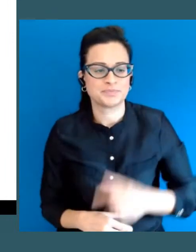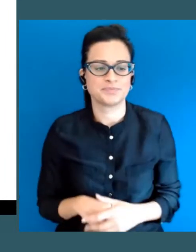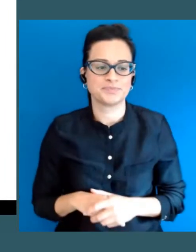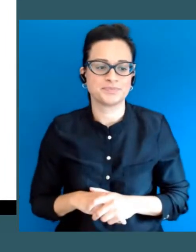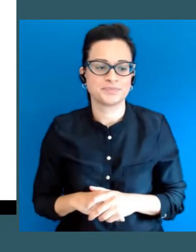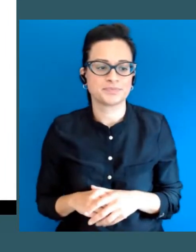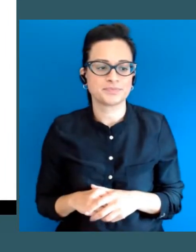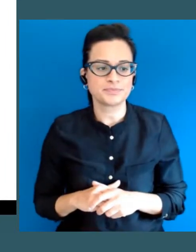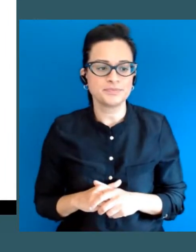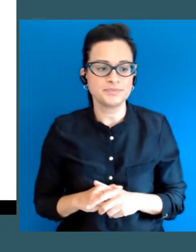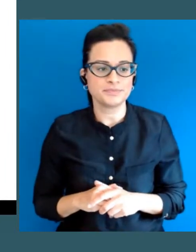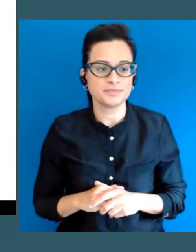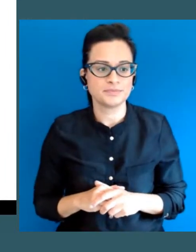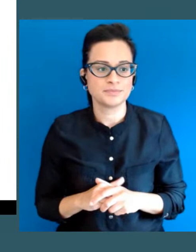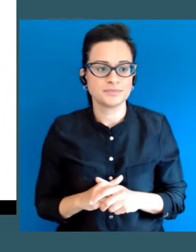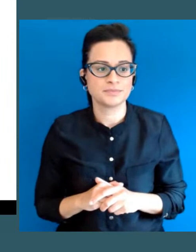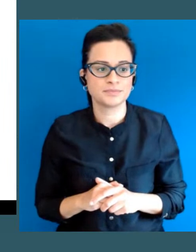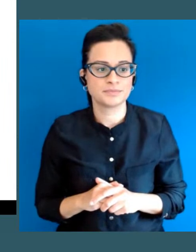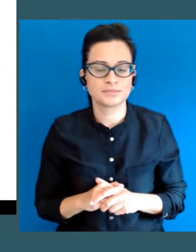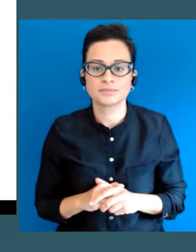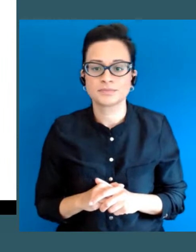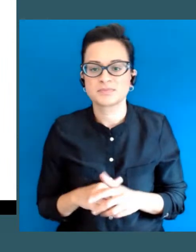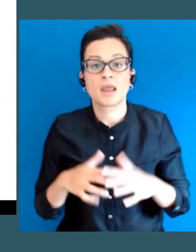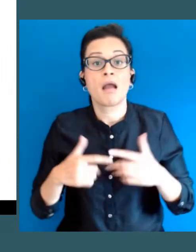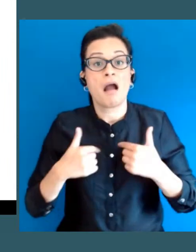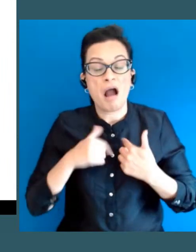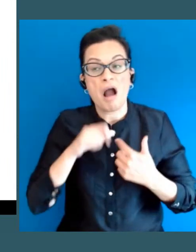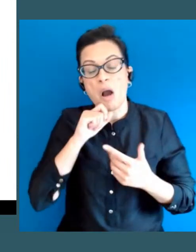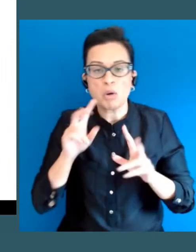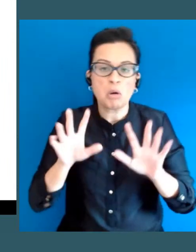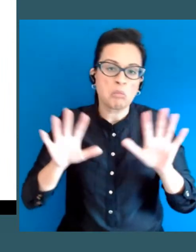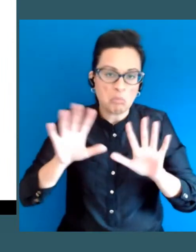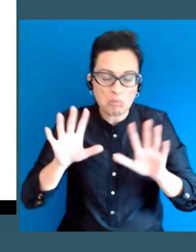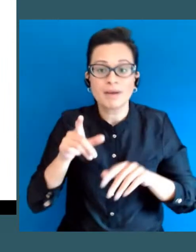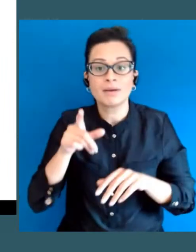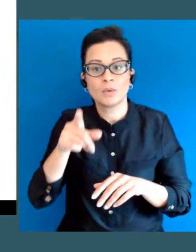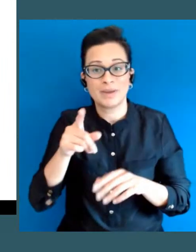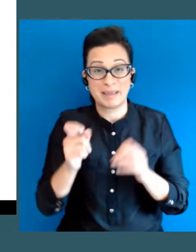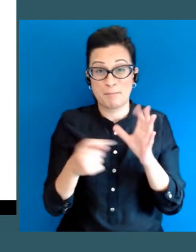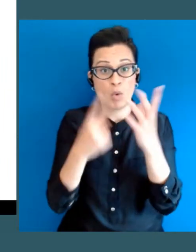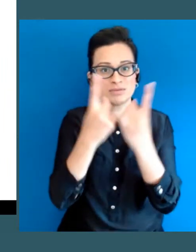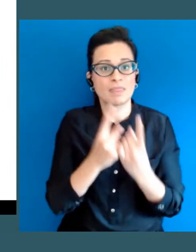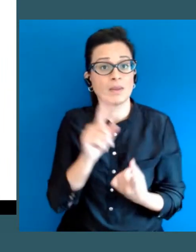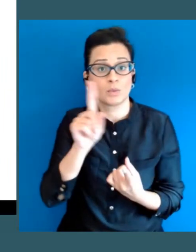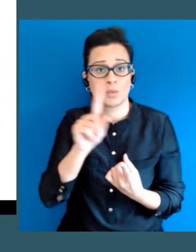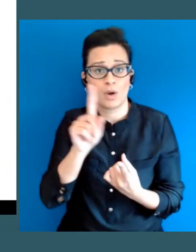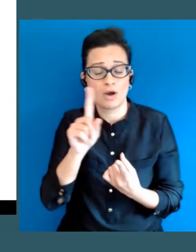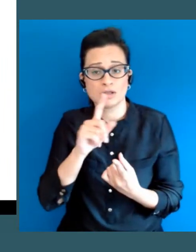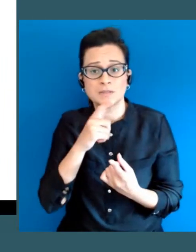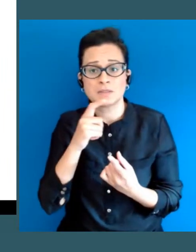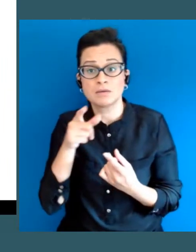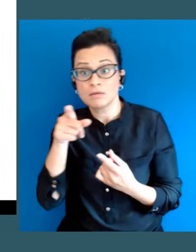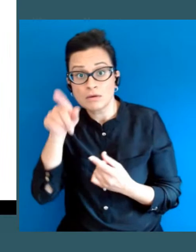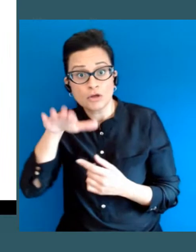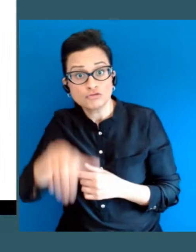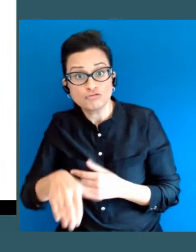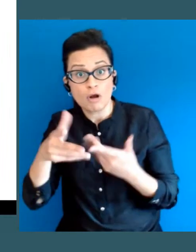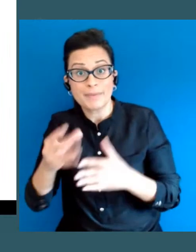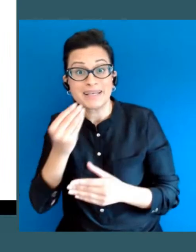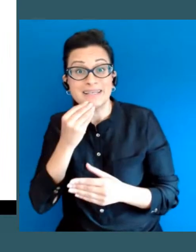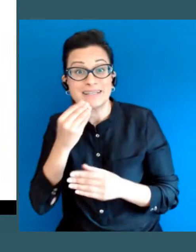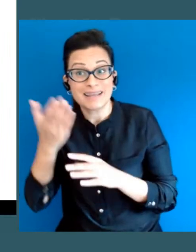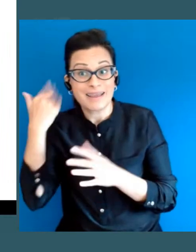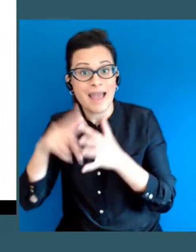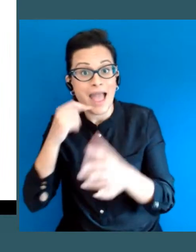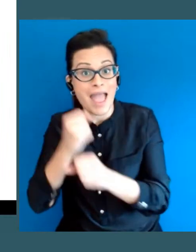So I would argue you'd say you want further information. The key thing you really want to find out is, has this child eaten egg before?